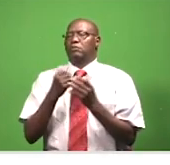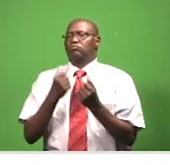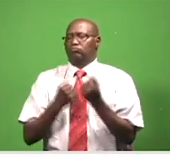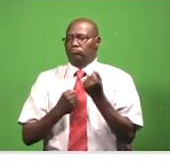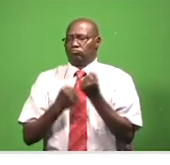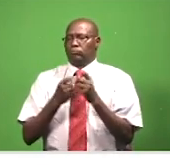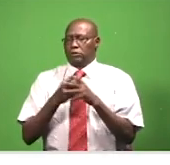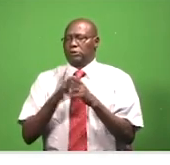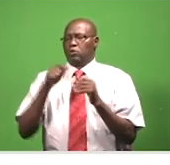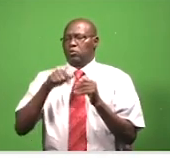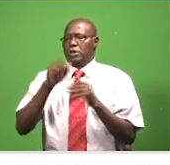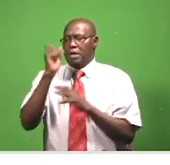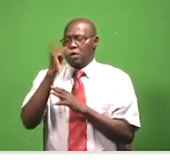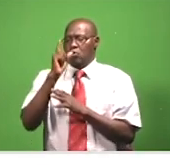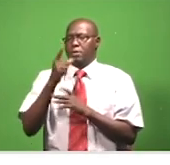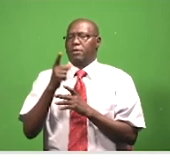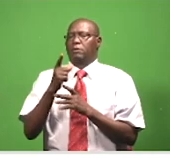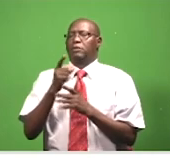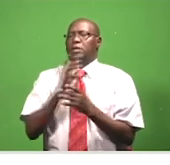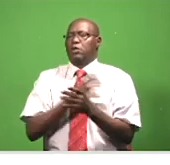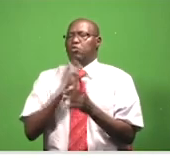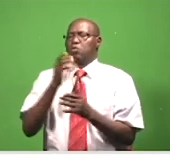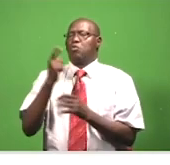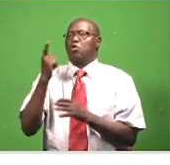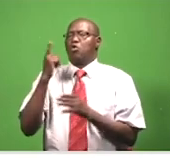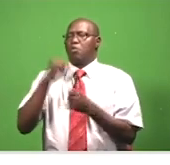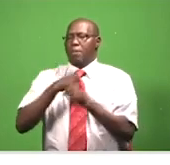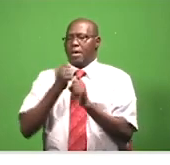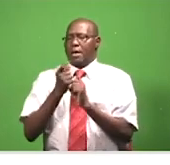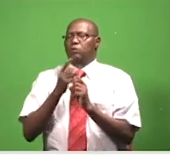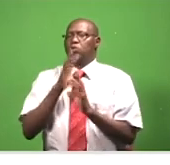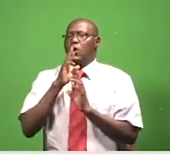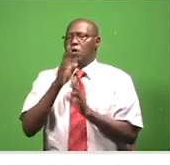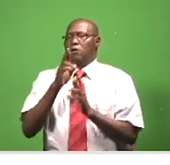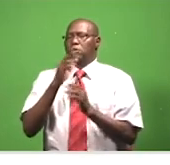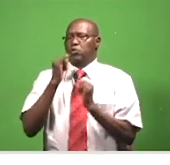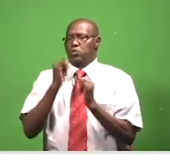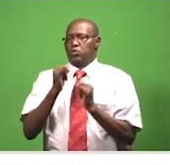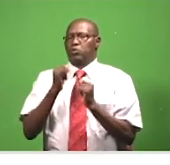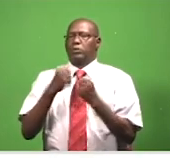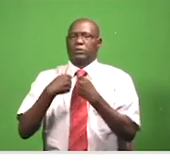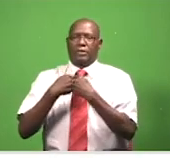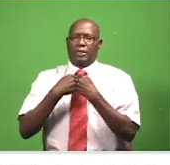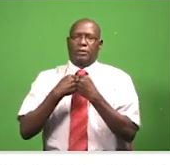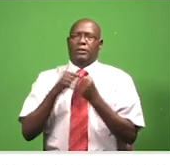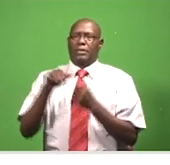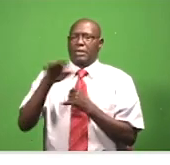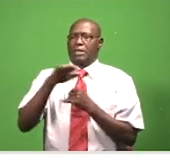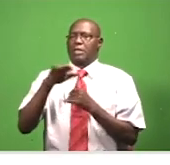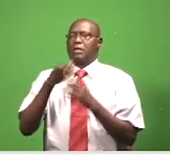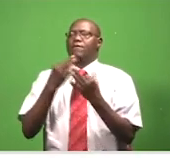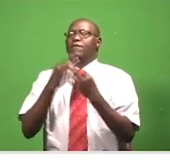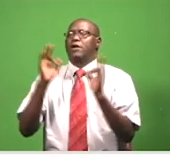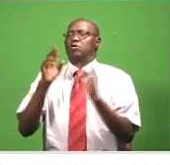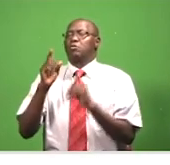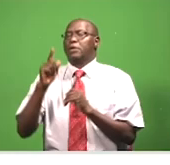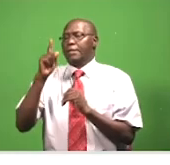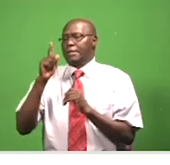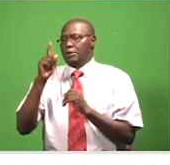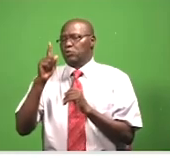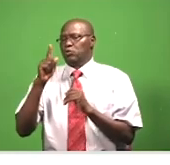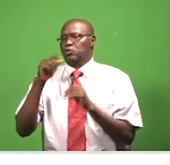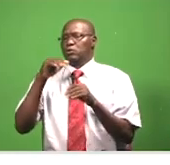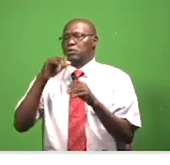conference is aimed at equipping lawmakers to respond to new challenges and trends in the field of freedom of religion or belief